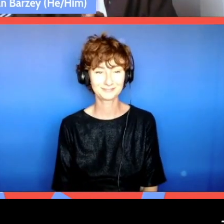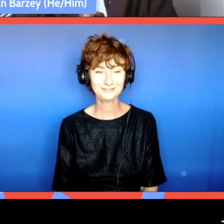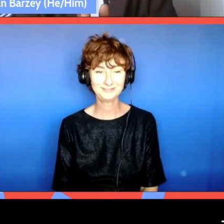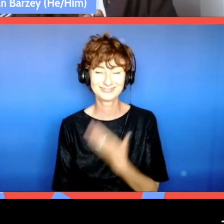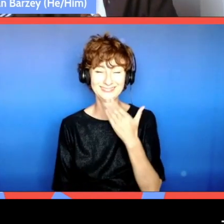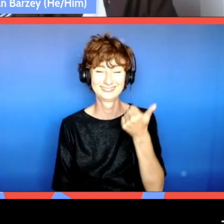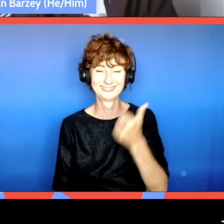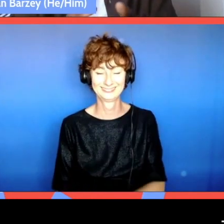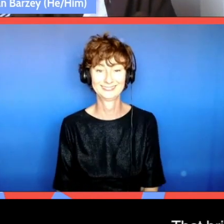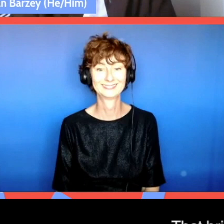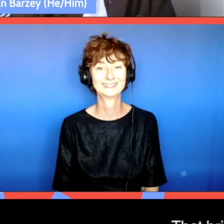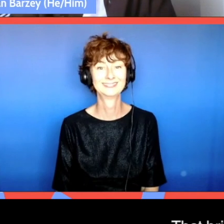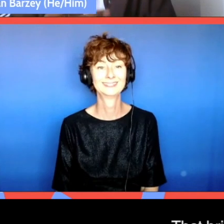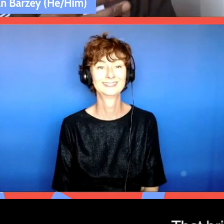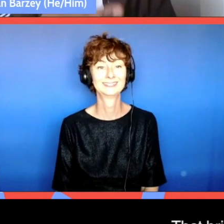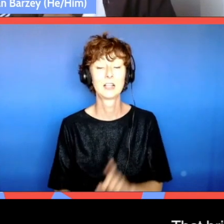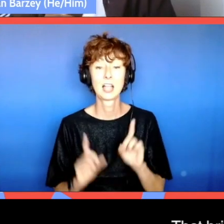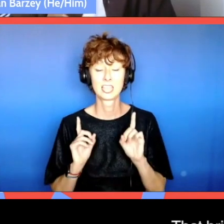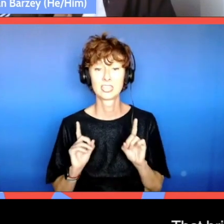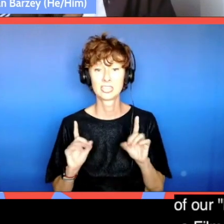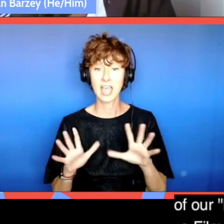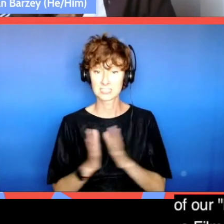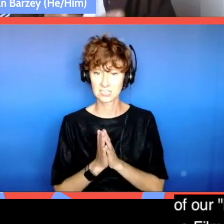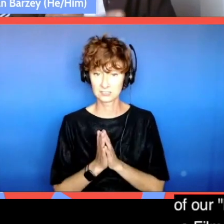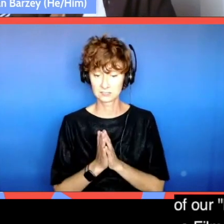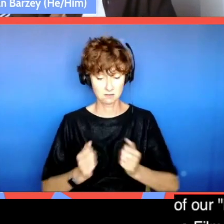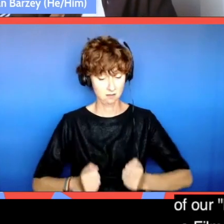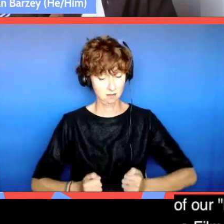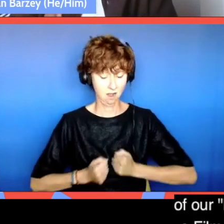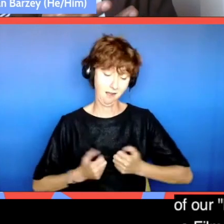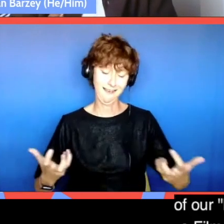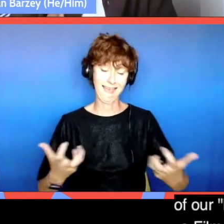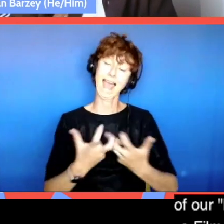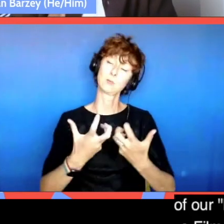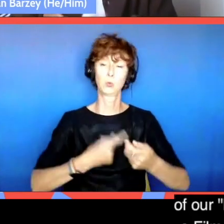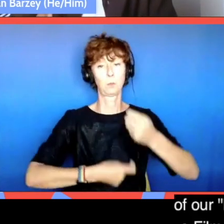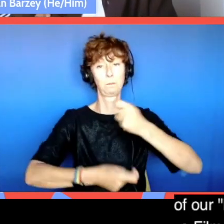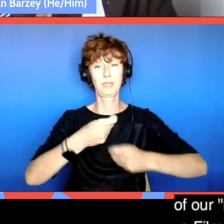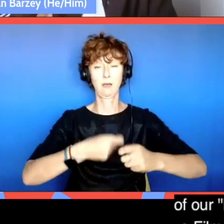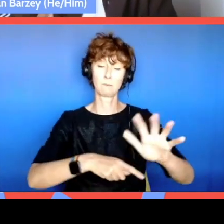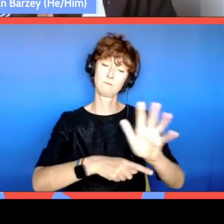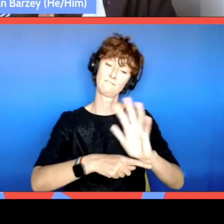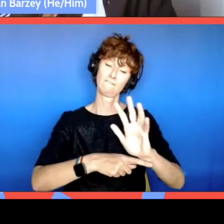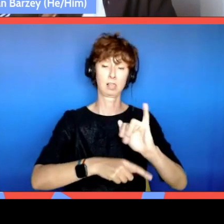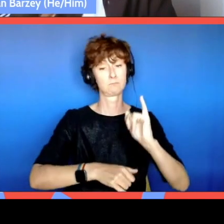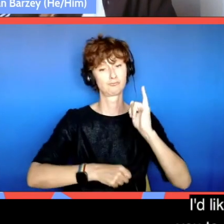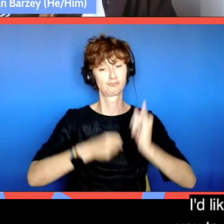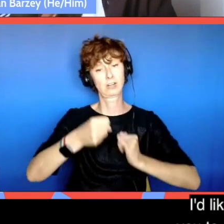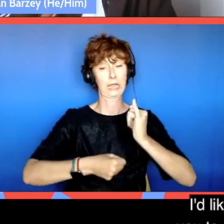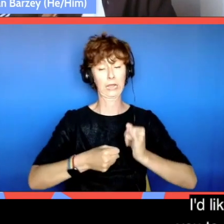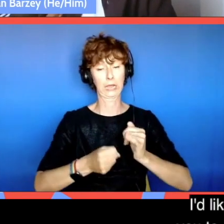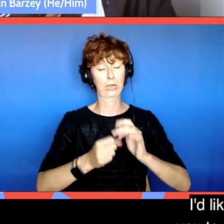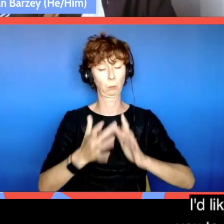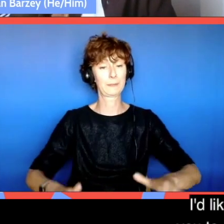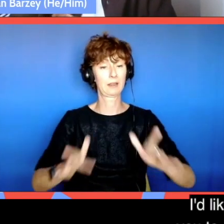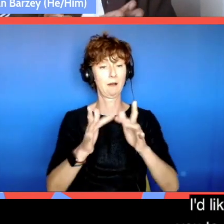Thank you. That brings us to an end of our How to Become a Film Critic webinar. I'd like to